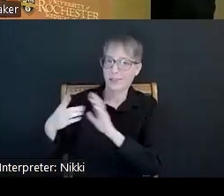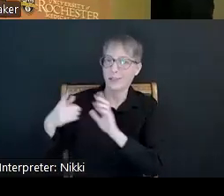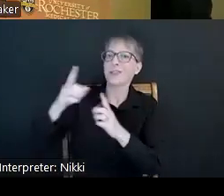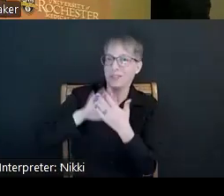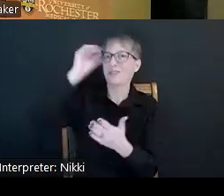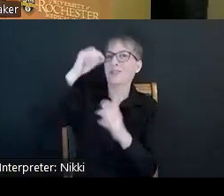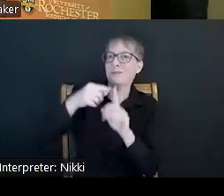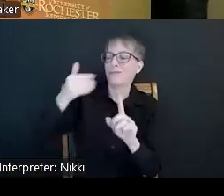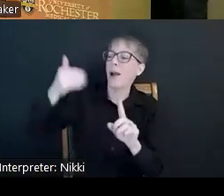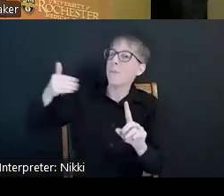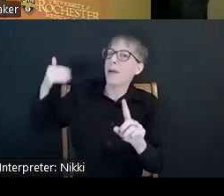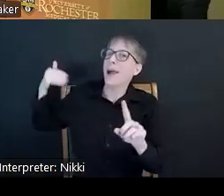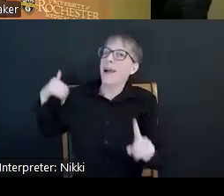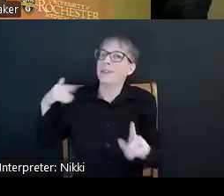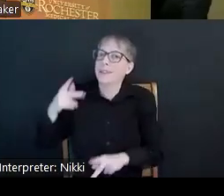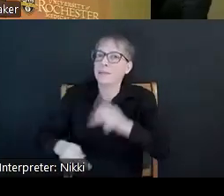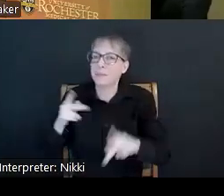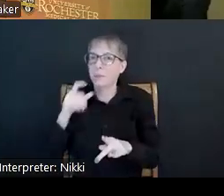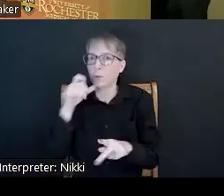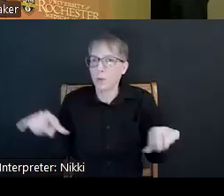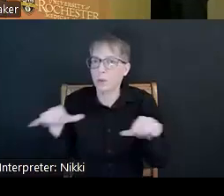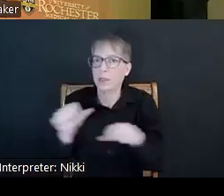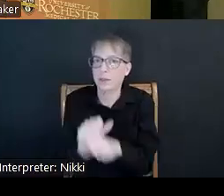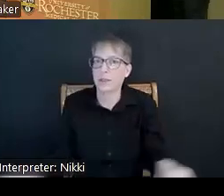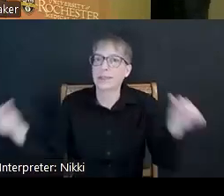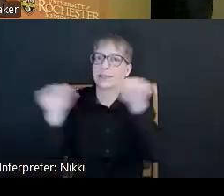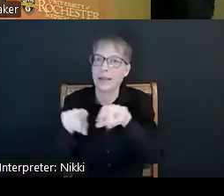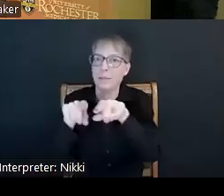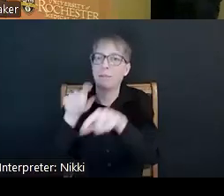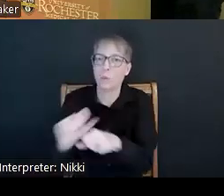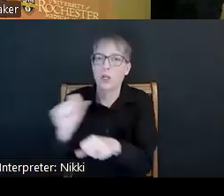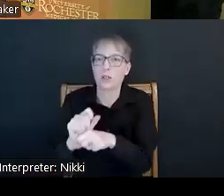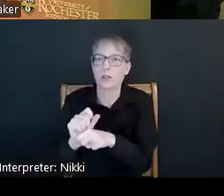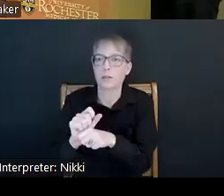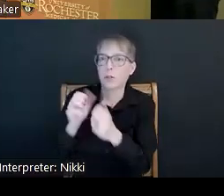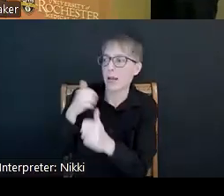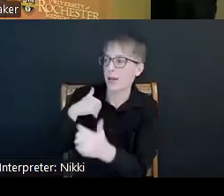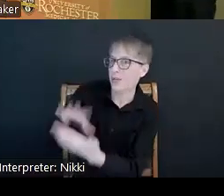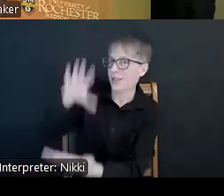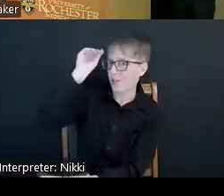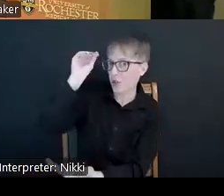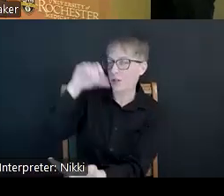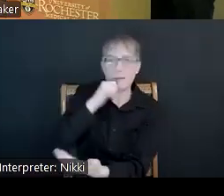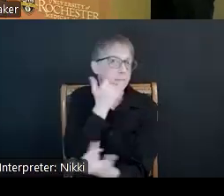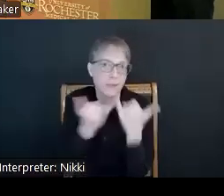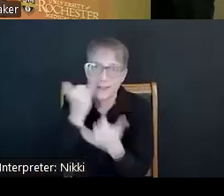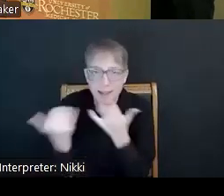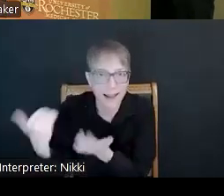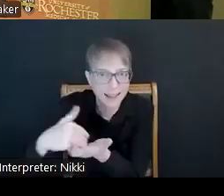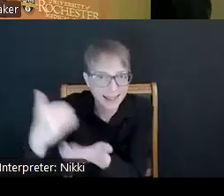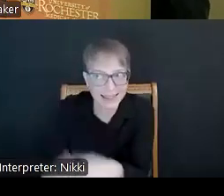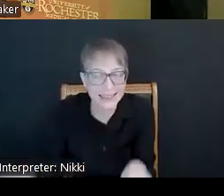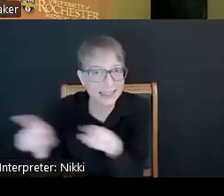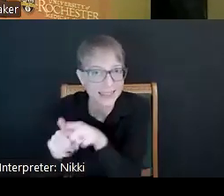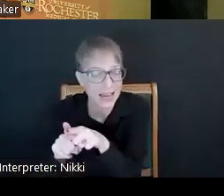before her. How do we carry on that legacy? How do we not make the same mistakes? And by the end, I hope we'll all be a little more like Benita. We'll finish